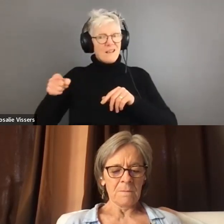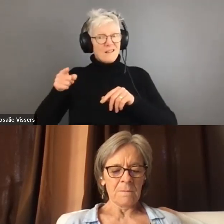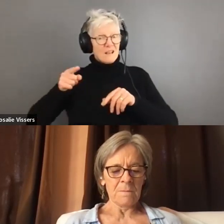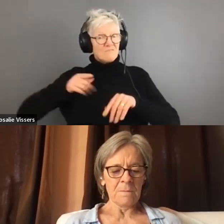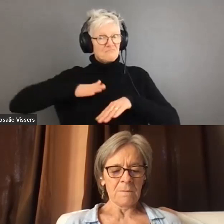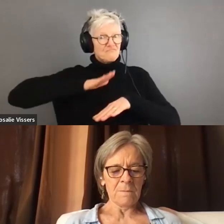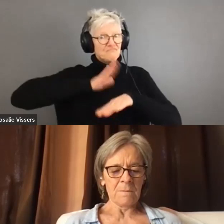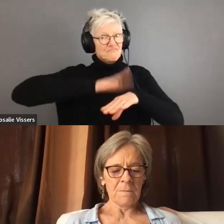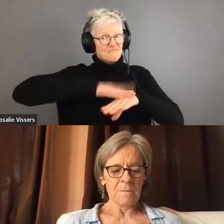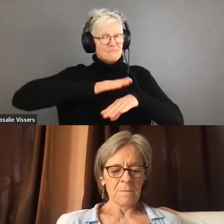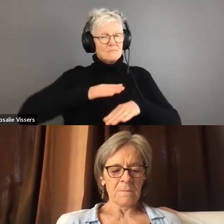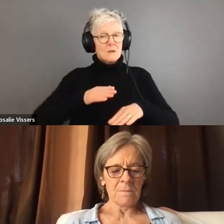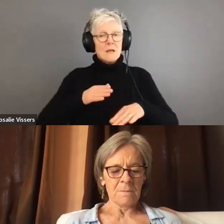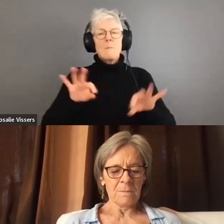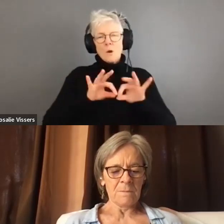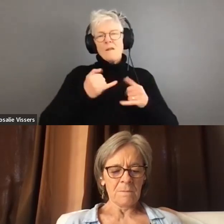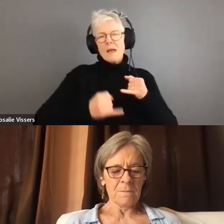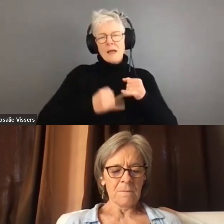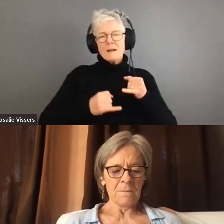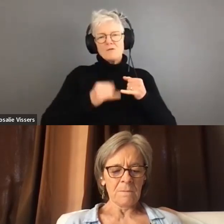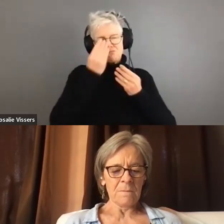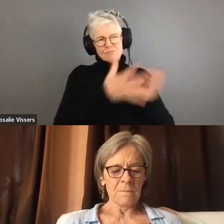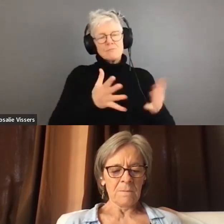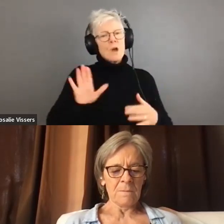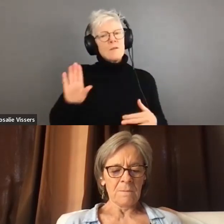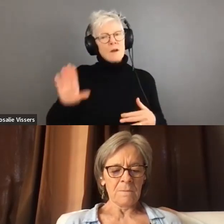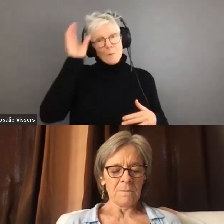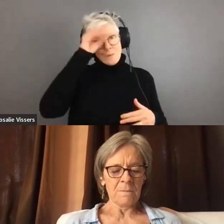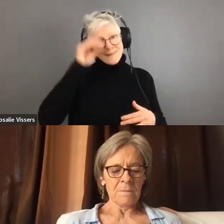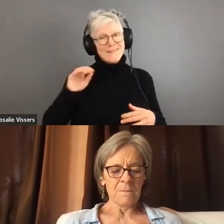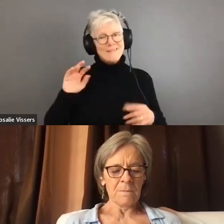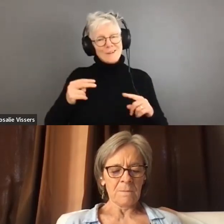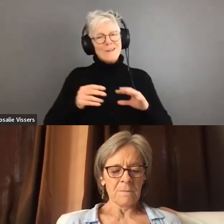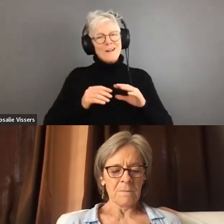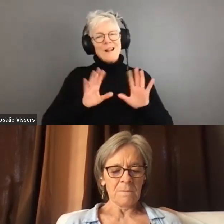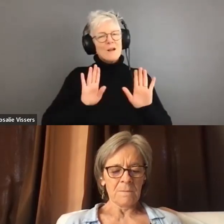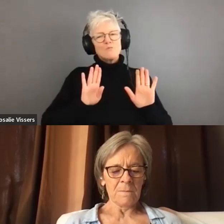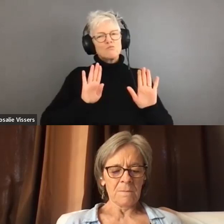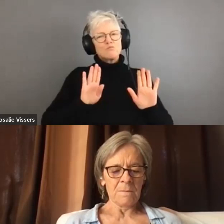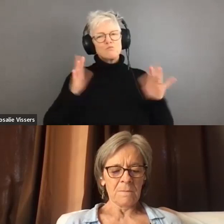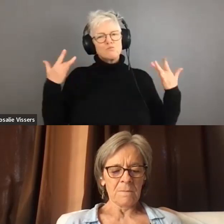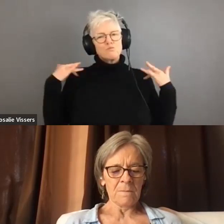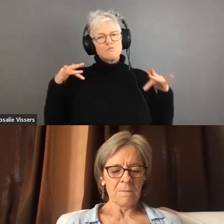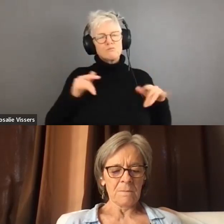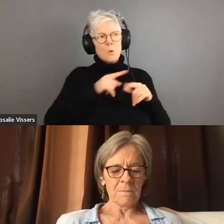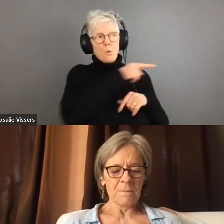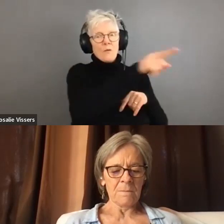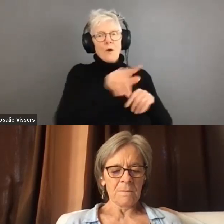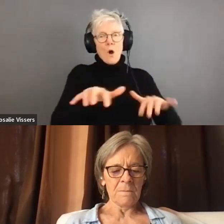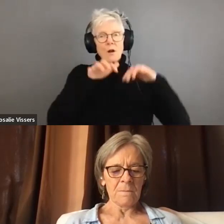you definitely want to have that. You definitely want to have that, because you don't want people coming in and suing you.